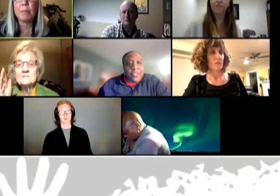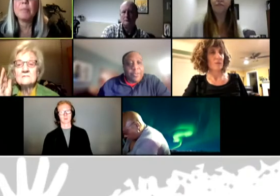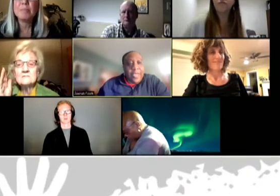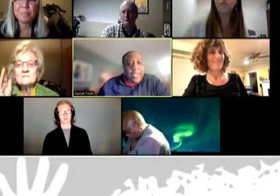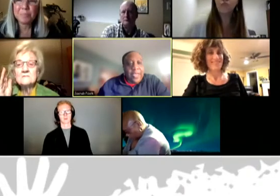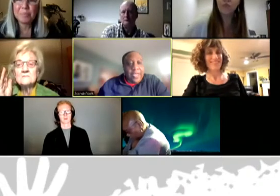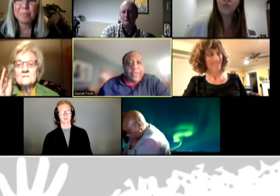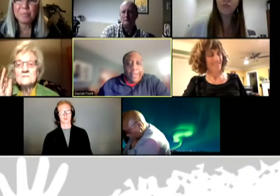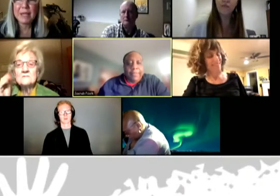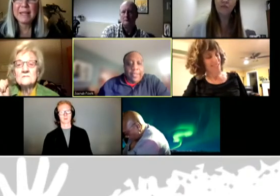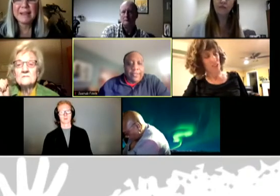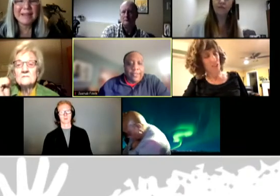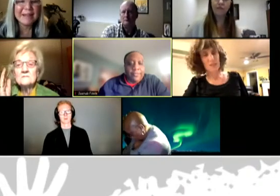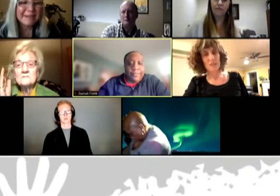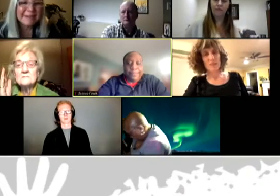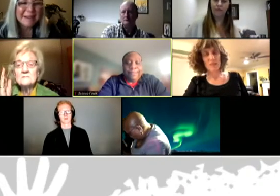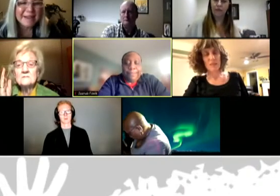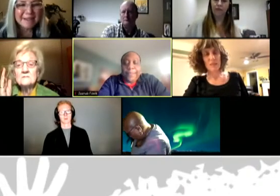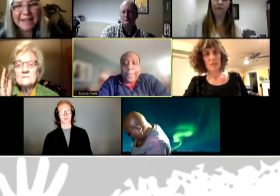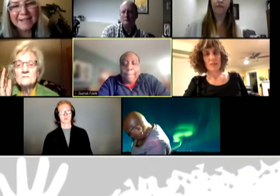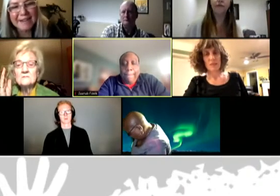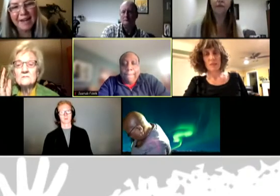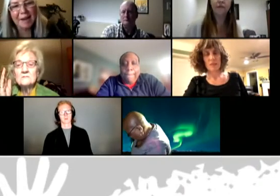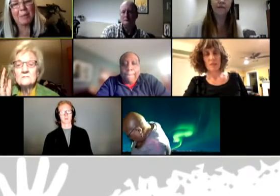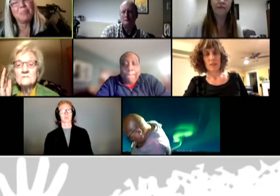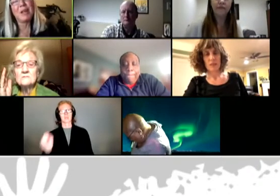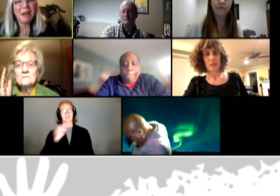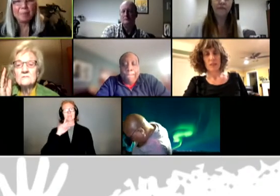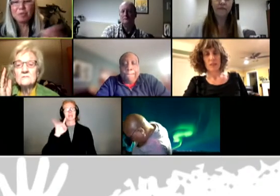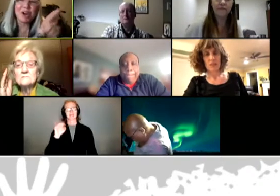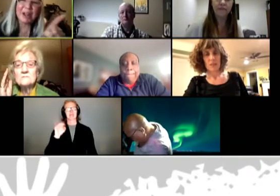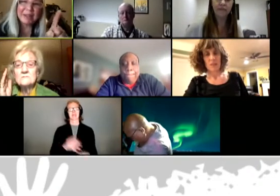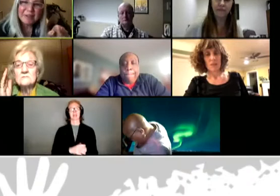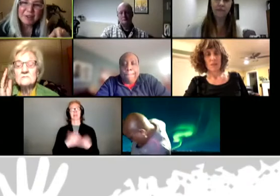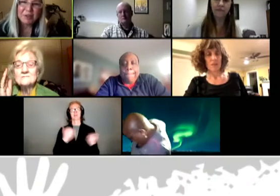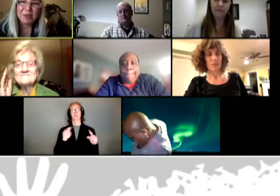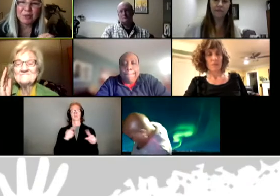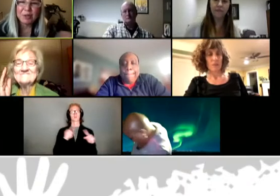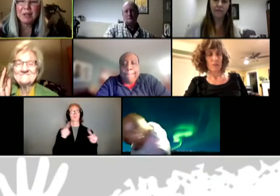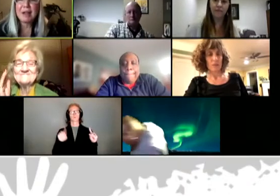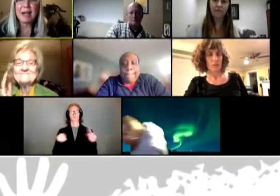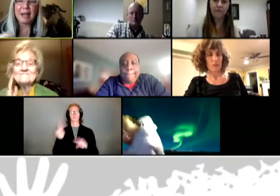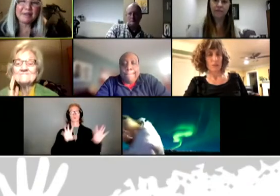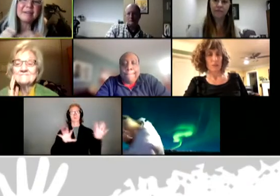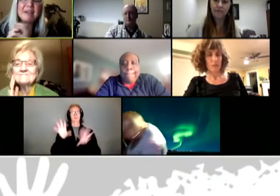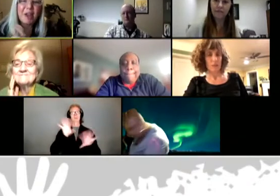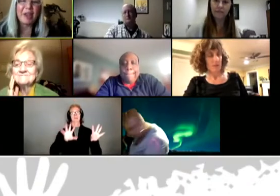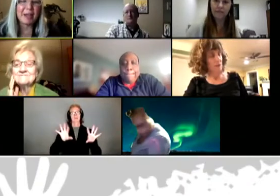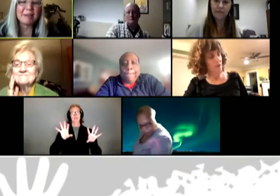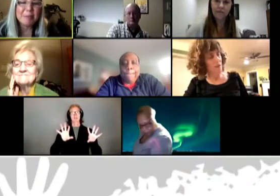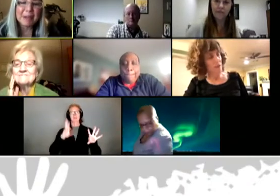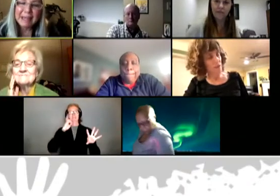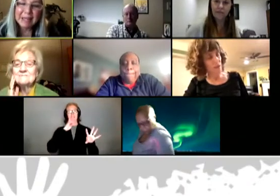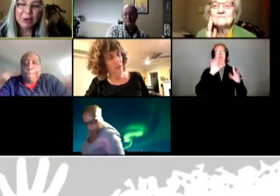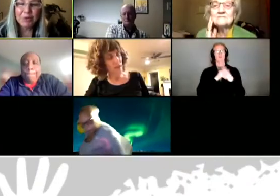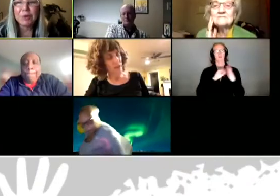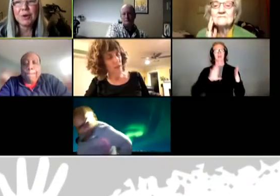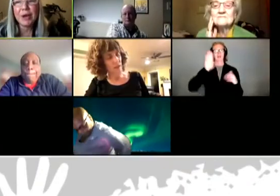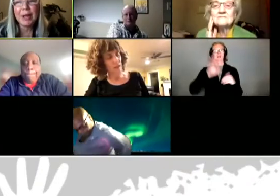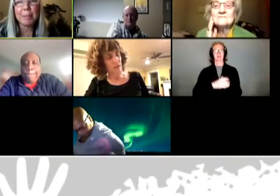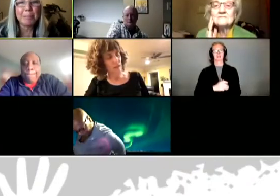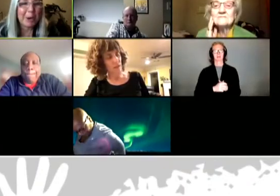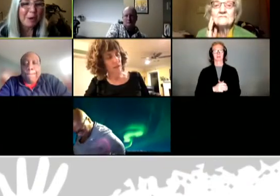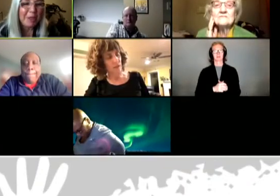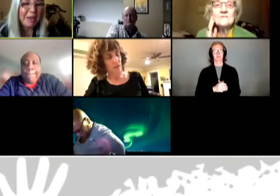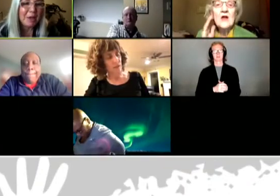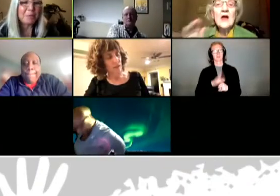Barb. Did you hear me? Okay. Yes, I did, Zainab. I'm trying to see all the hands, but thank you. Go